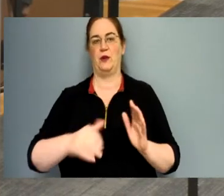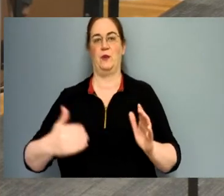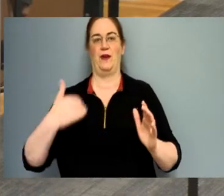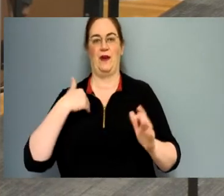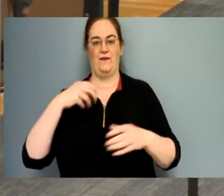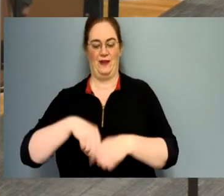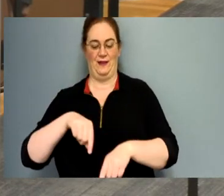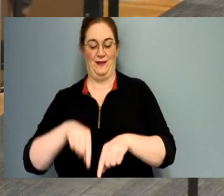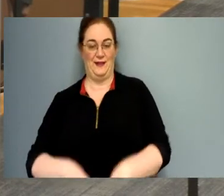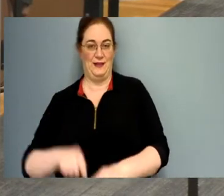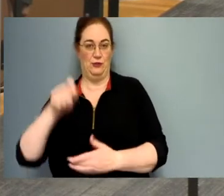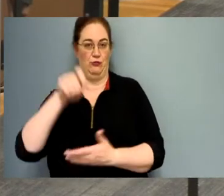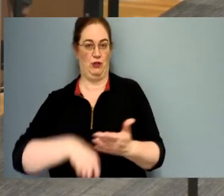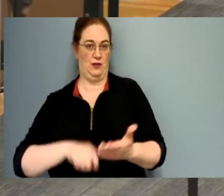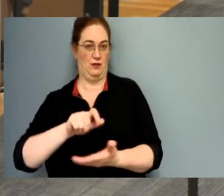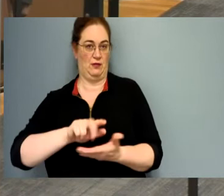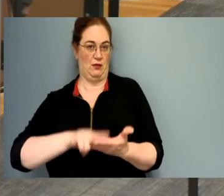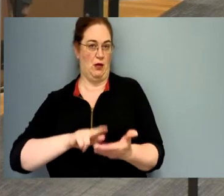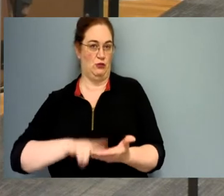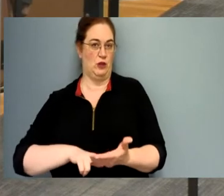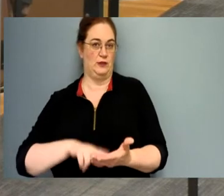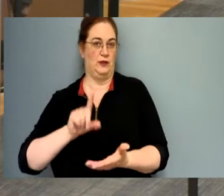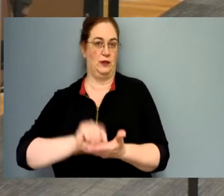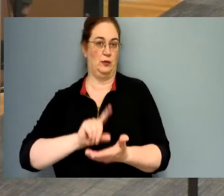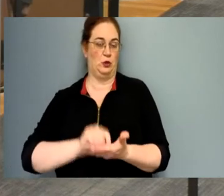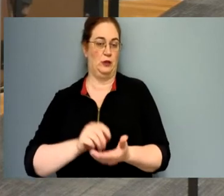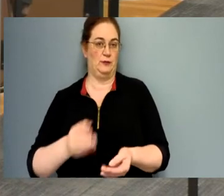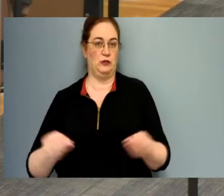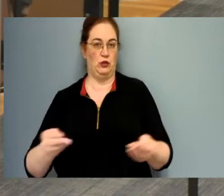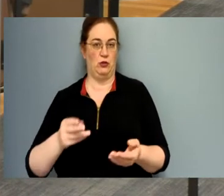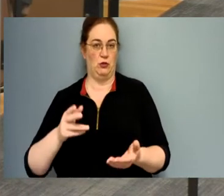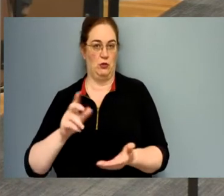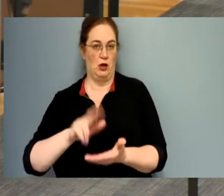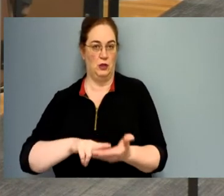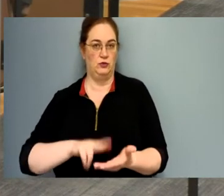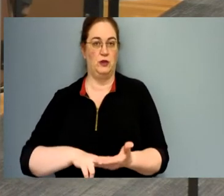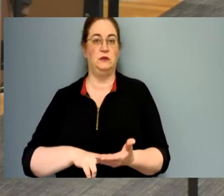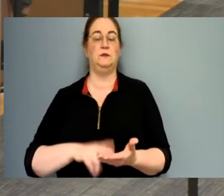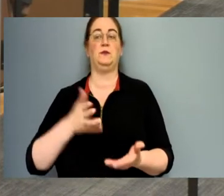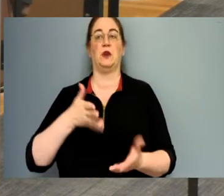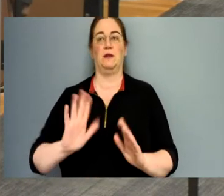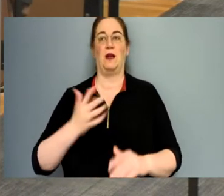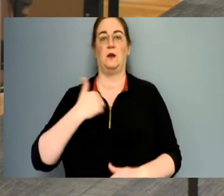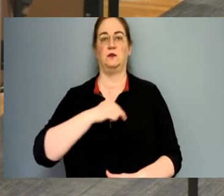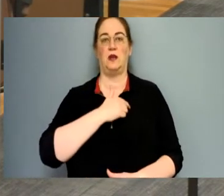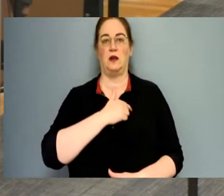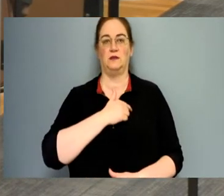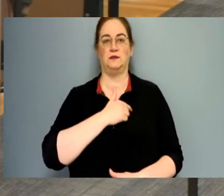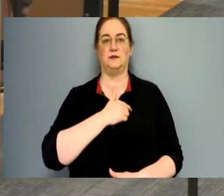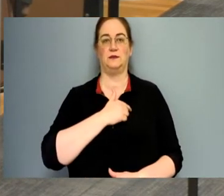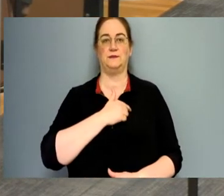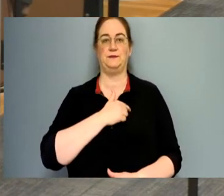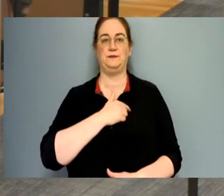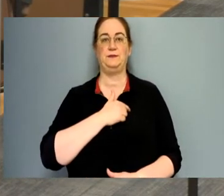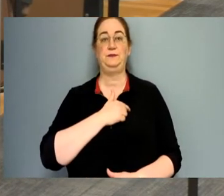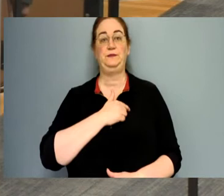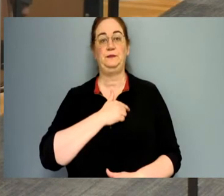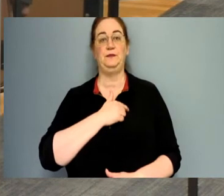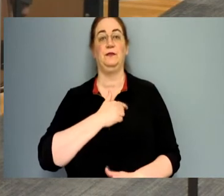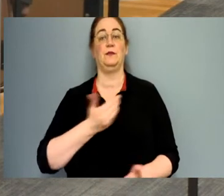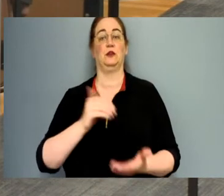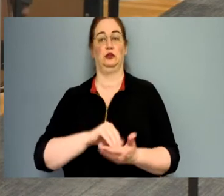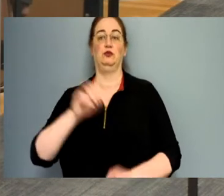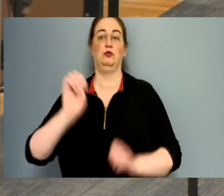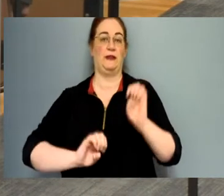this written contract, in this the printed material contract, which allows us to